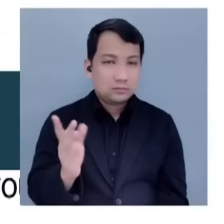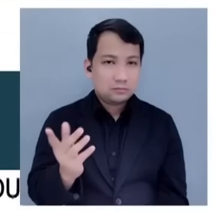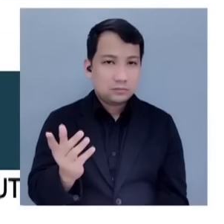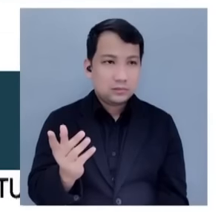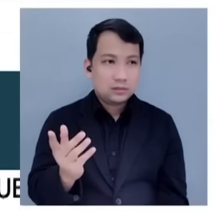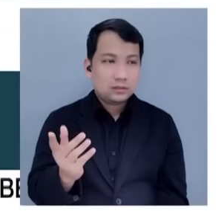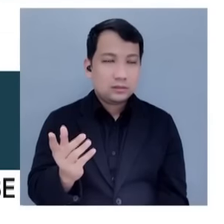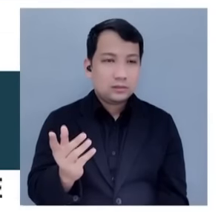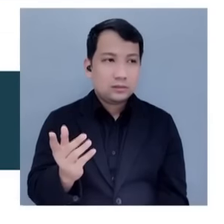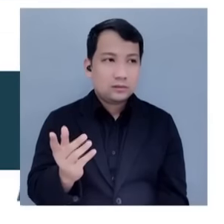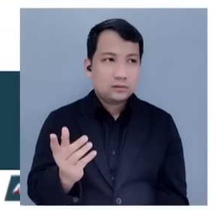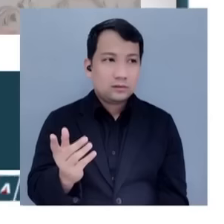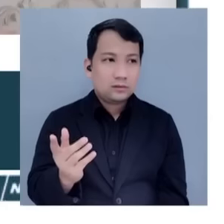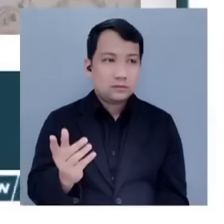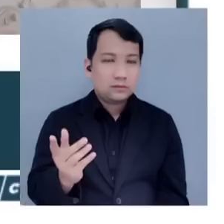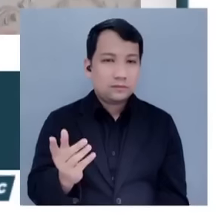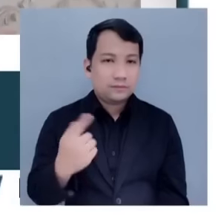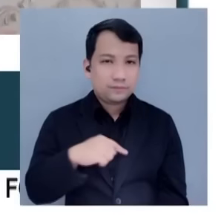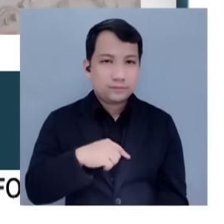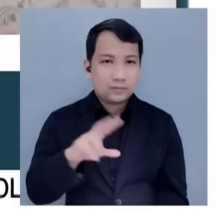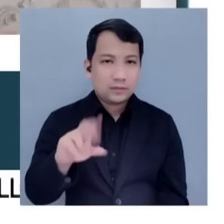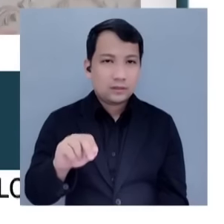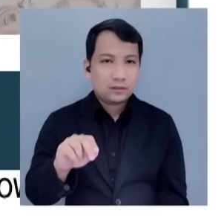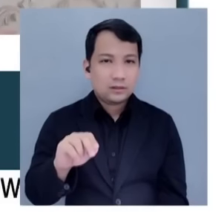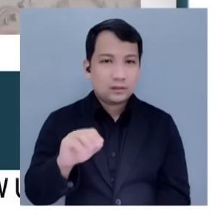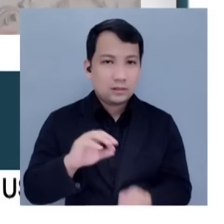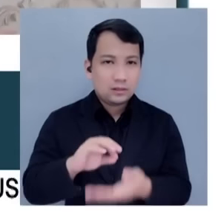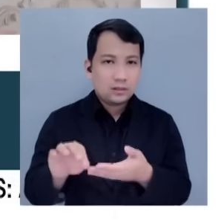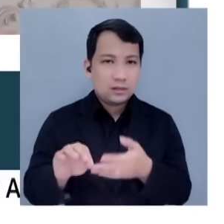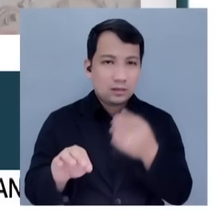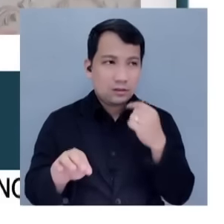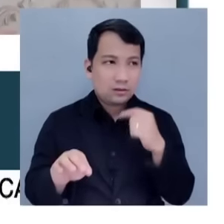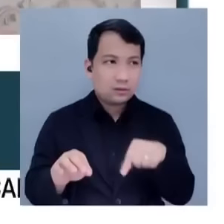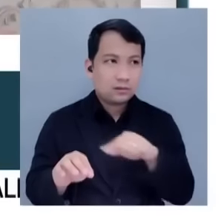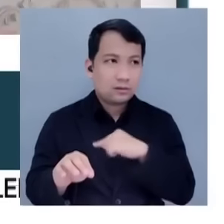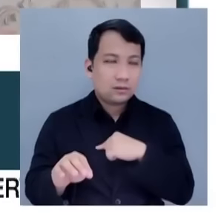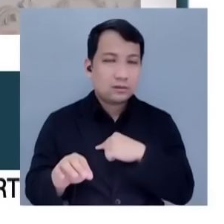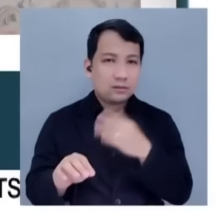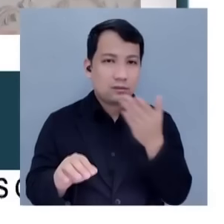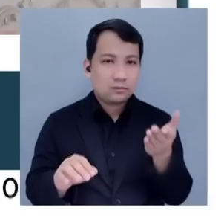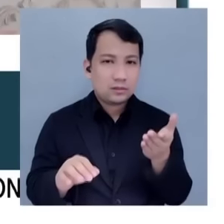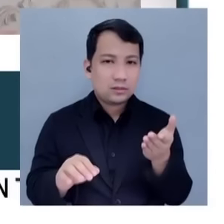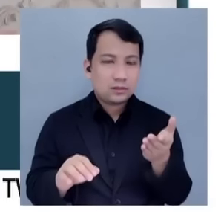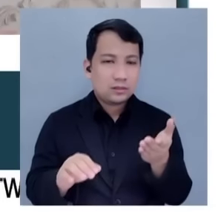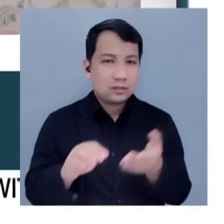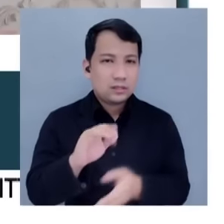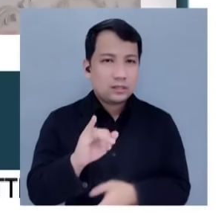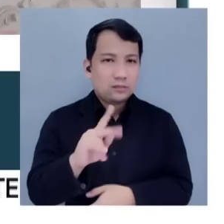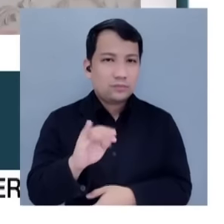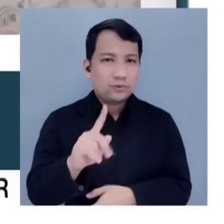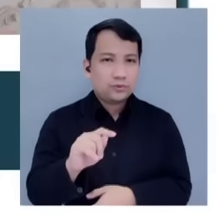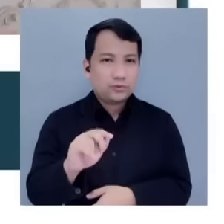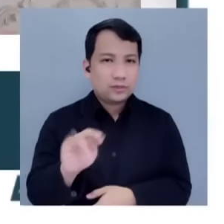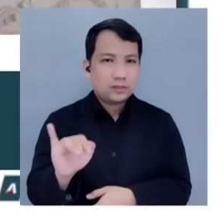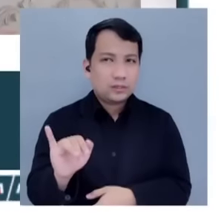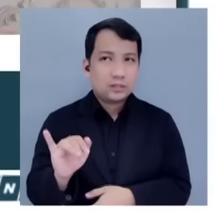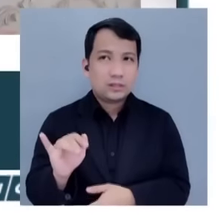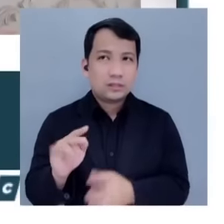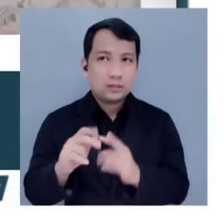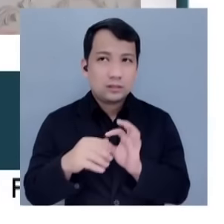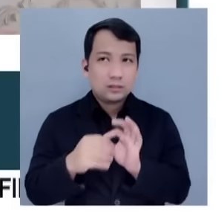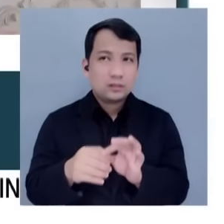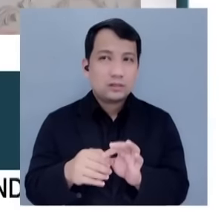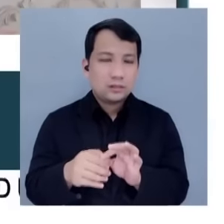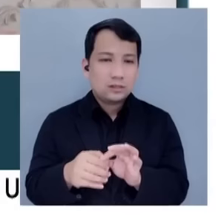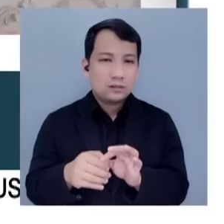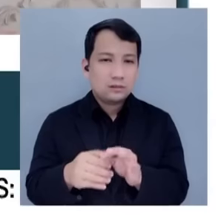at this point, you know, there is no accountability whatsoever. There is impunity, and even. Even